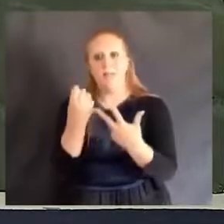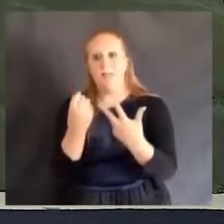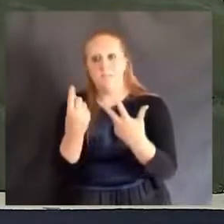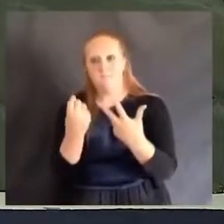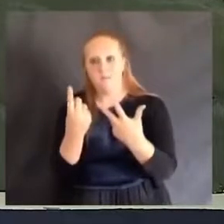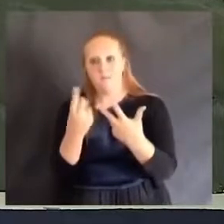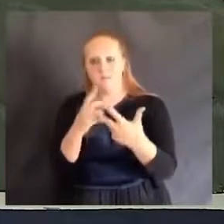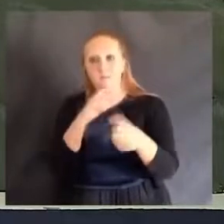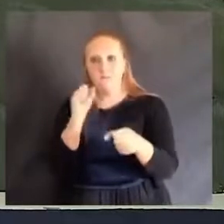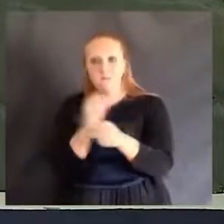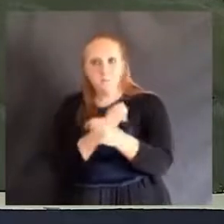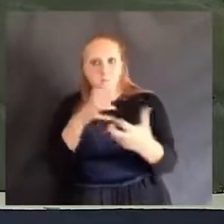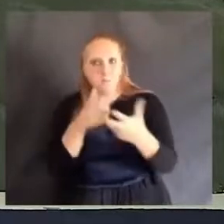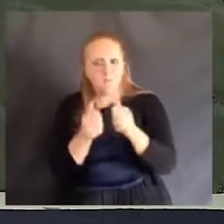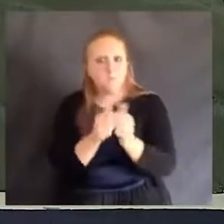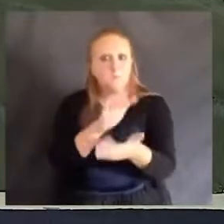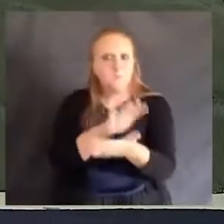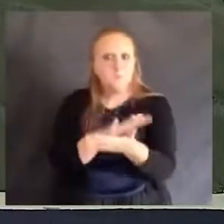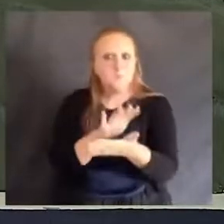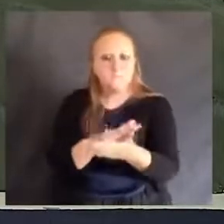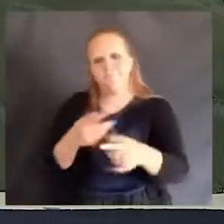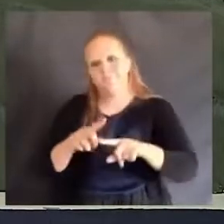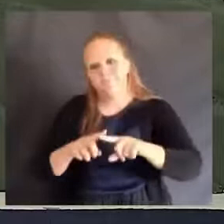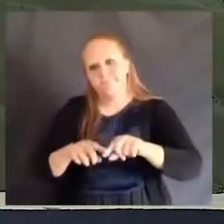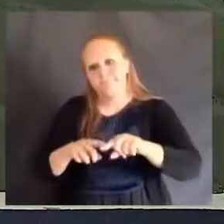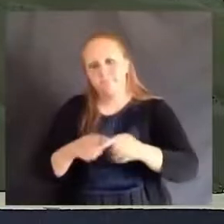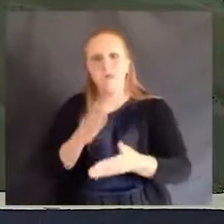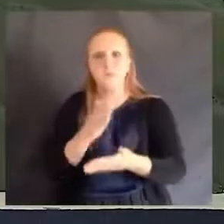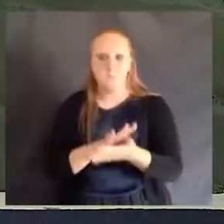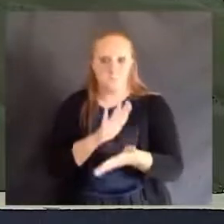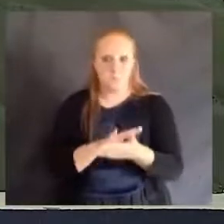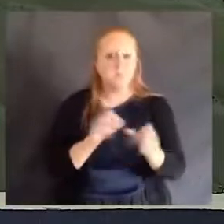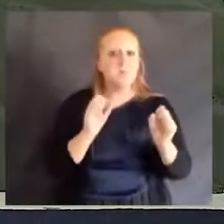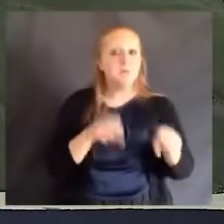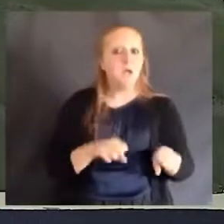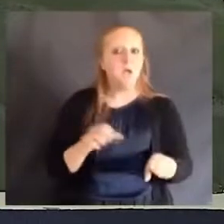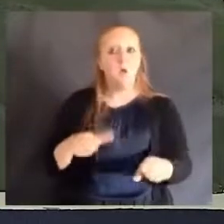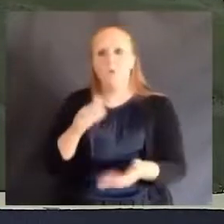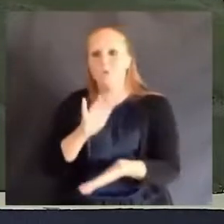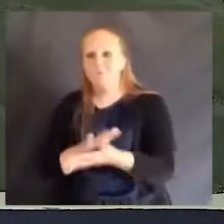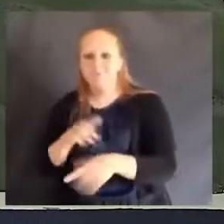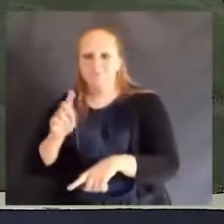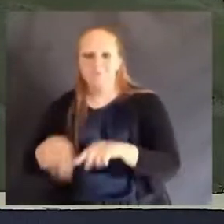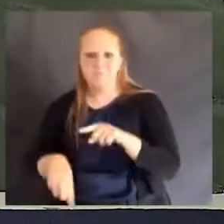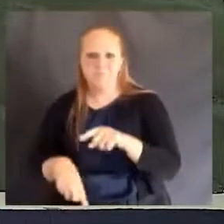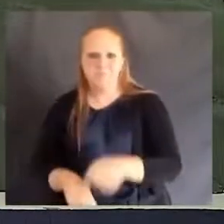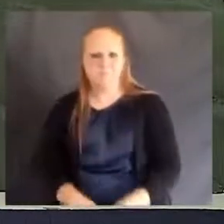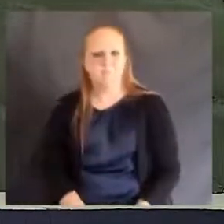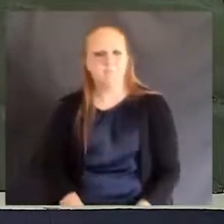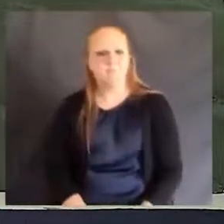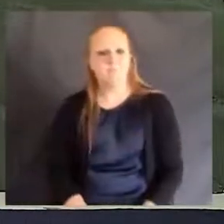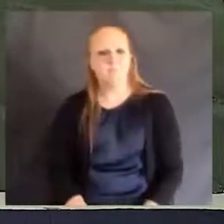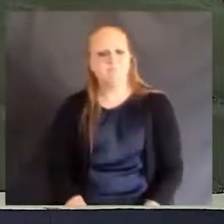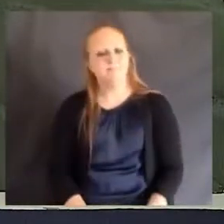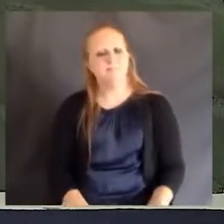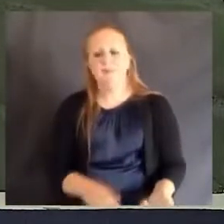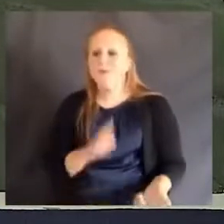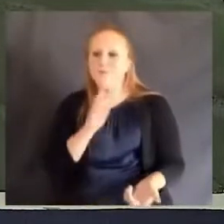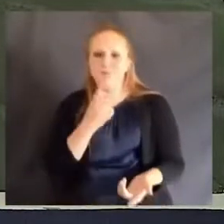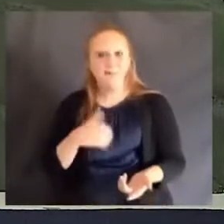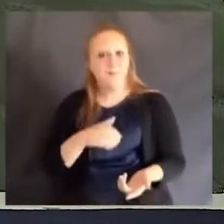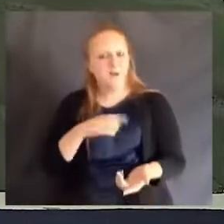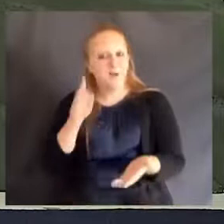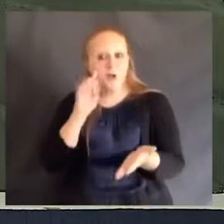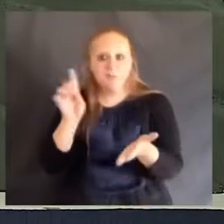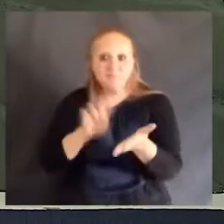It depends. Some of the schools yes, some of the schools no. If it doesn't work in a school, you prevent that school from opening. That's one of the things we're looking